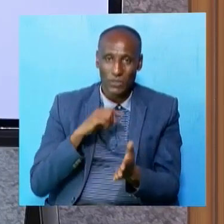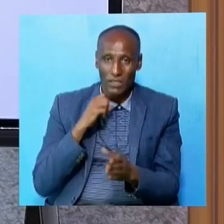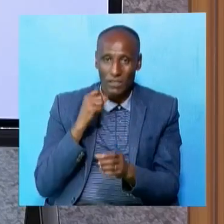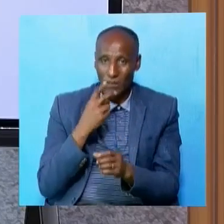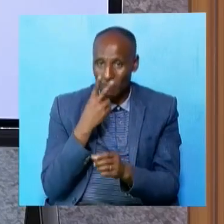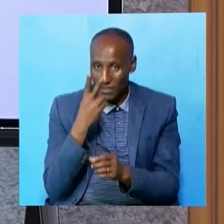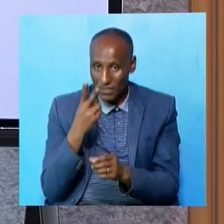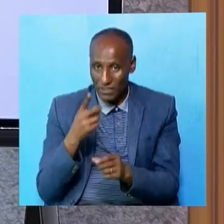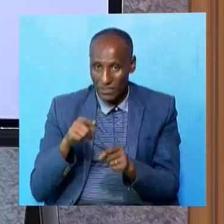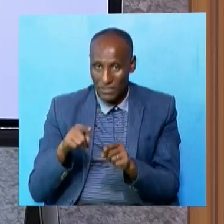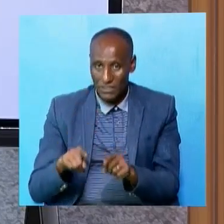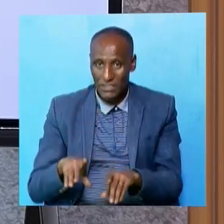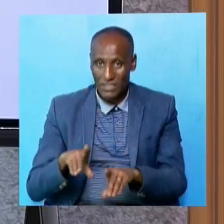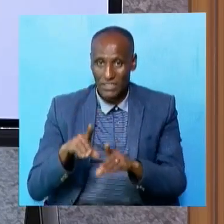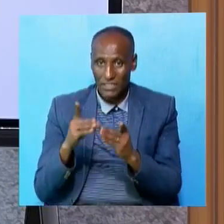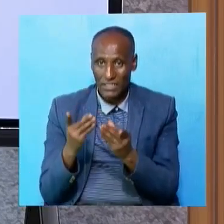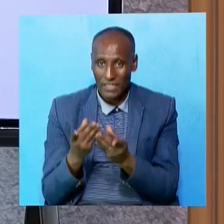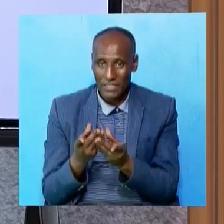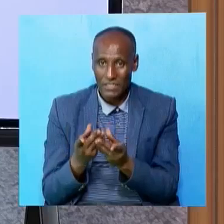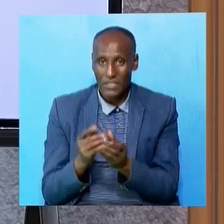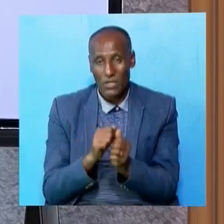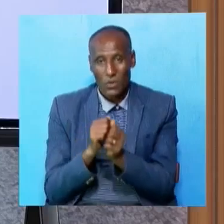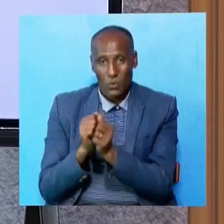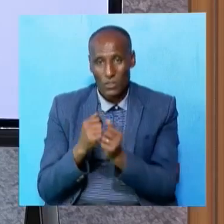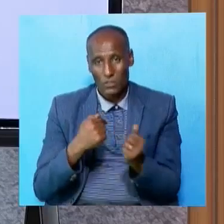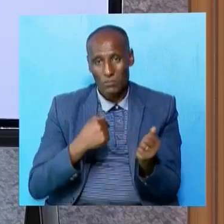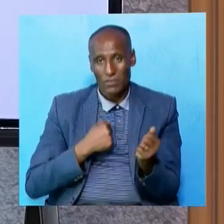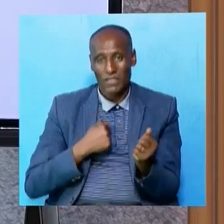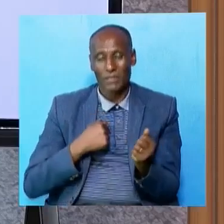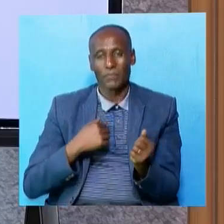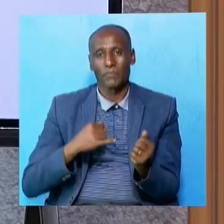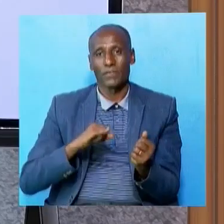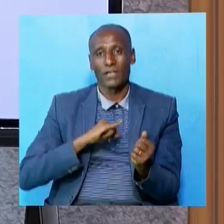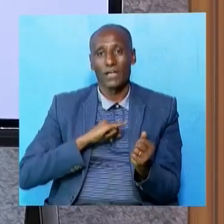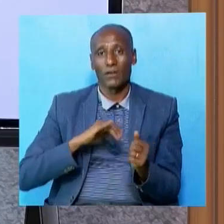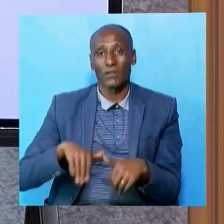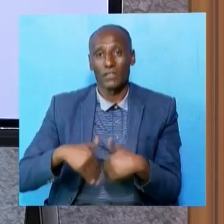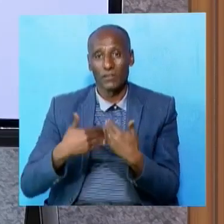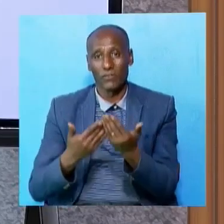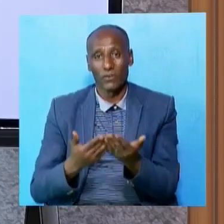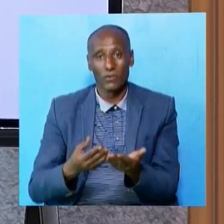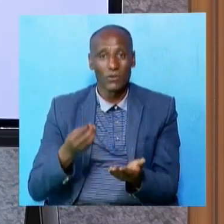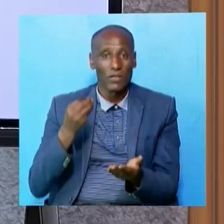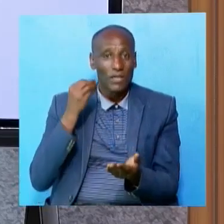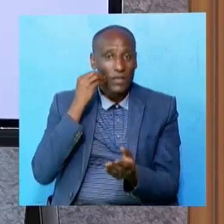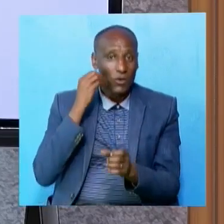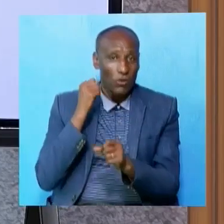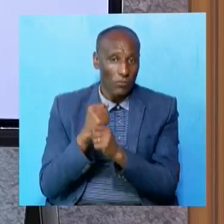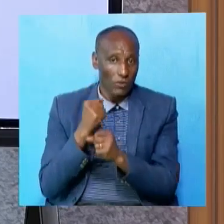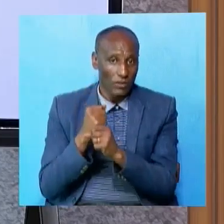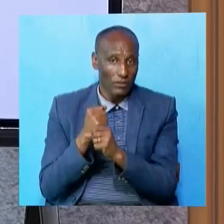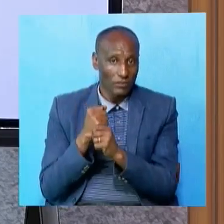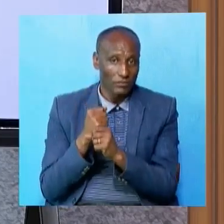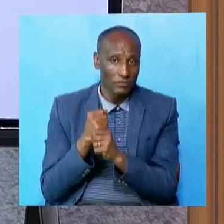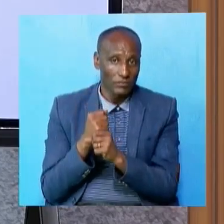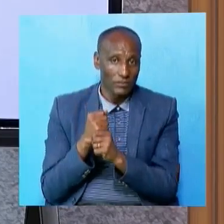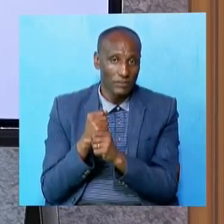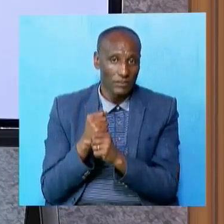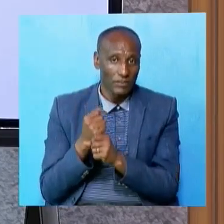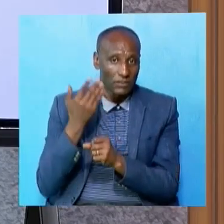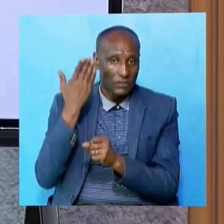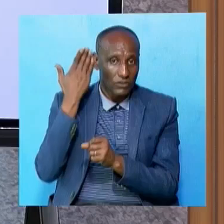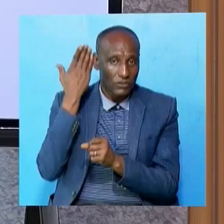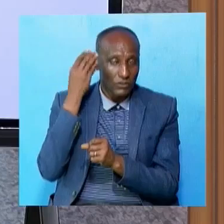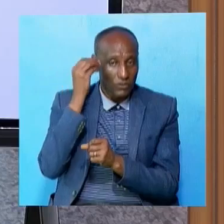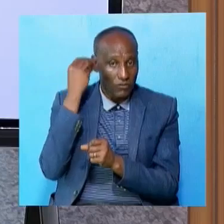seen here in the class with me. And then I will give you a homework to practice after me. Don't forget to do